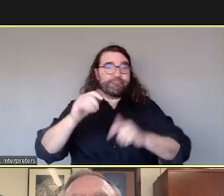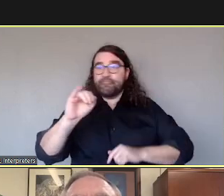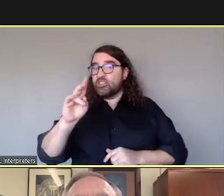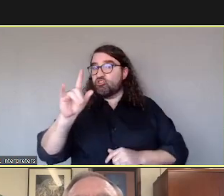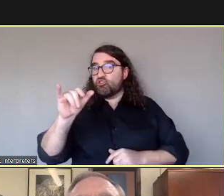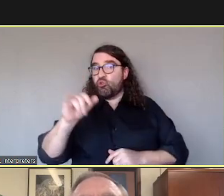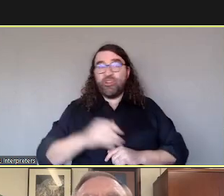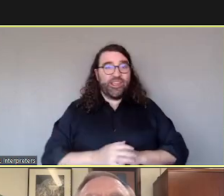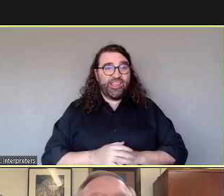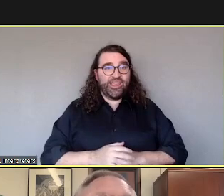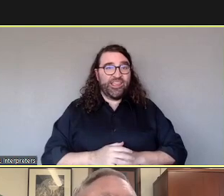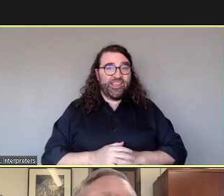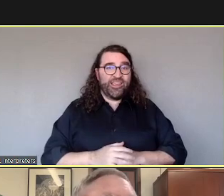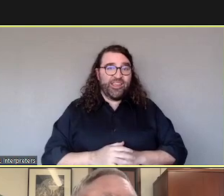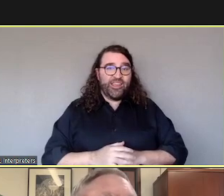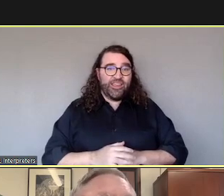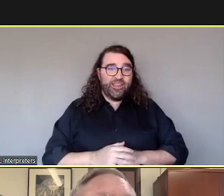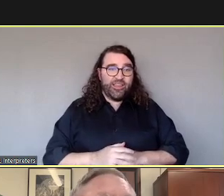and we'll take questions.